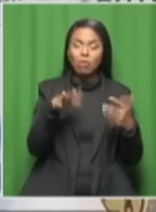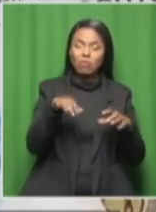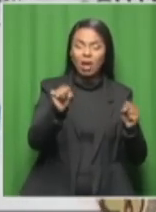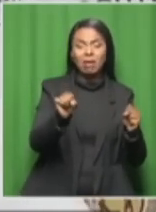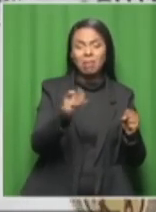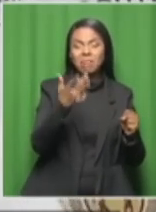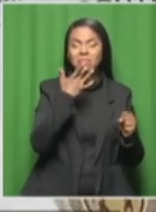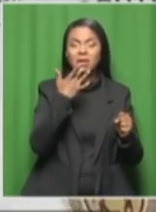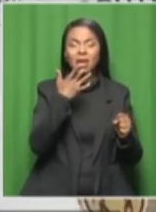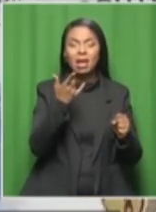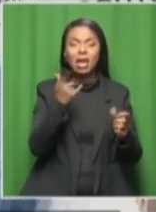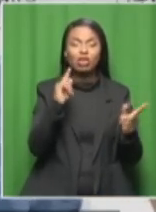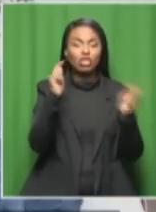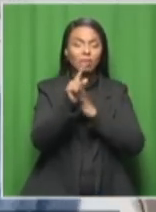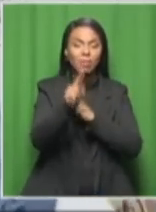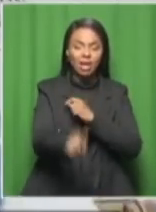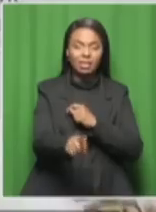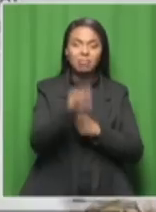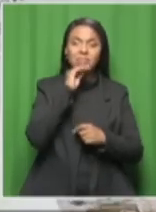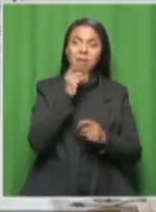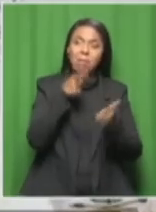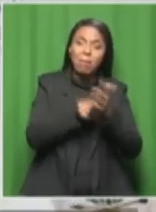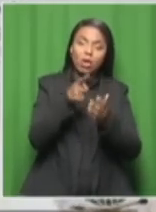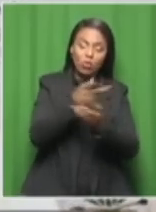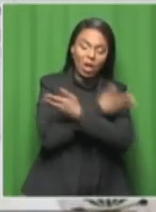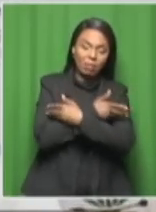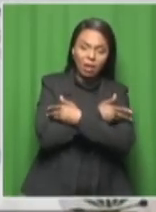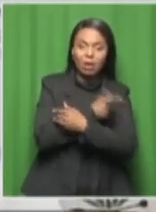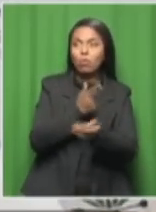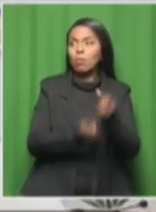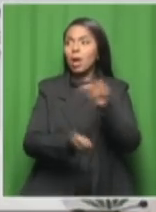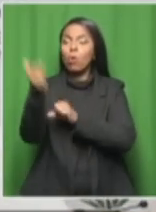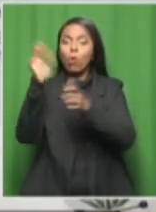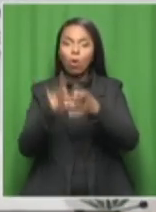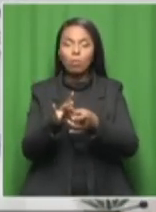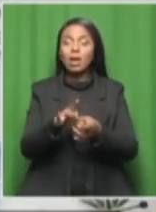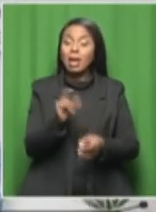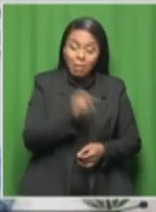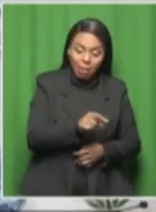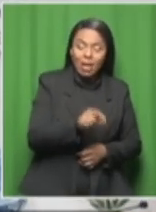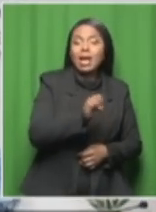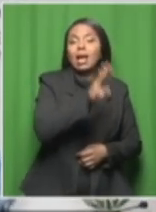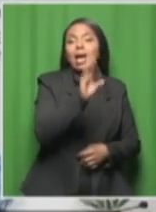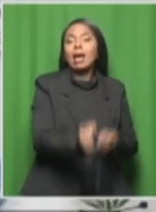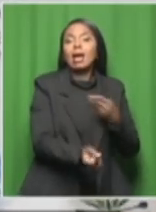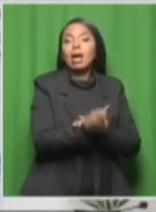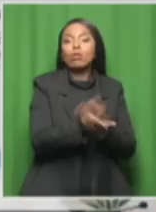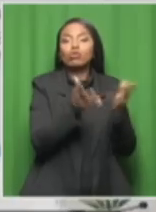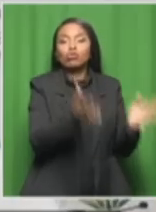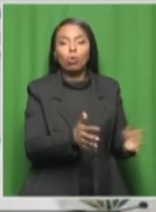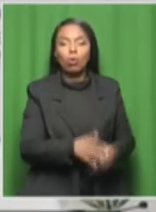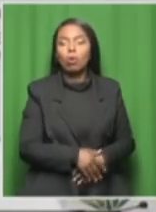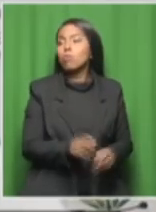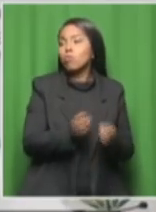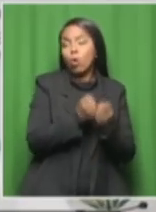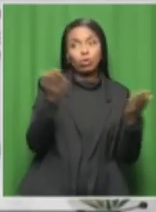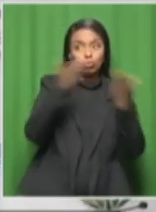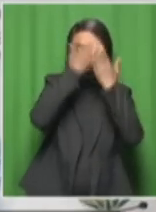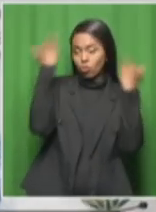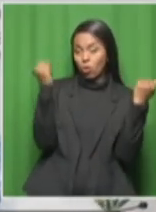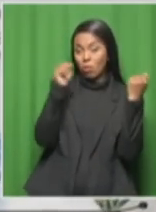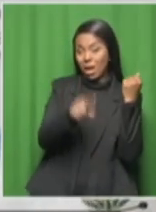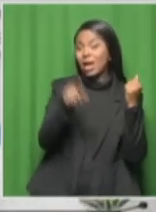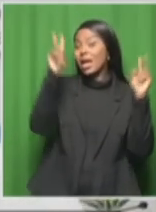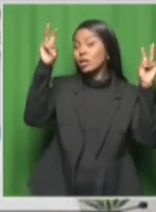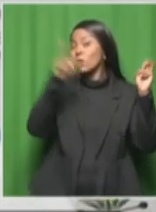they must buy you a ticket to go back home. Actually, this is what happened in South Africa, Sakina. It's not commonly known because people